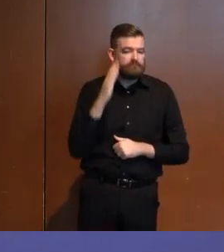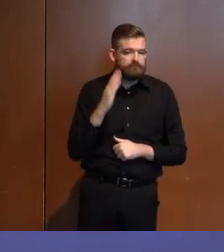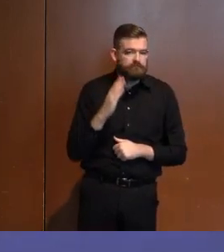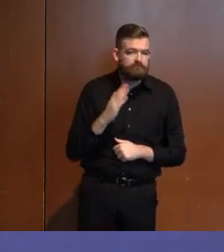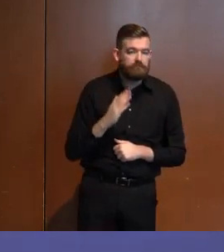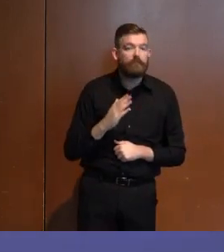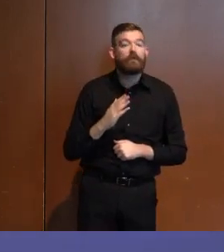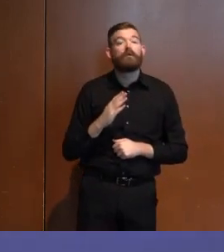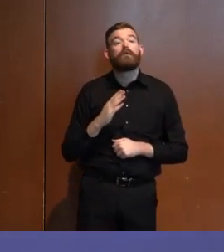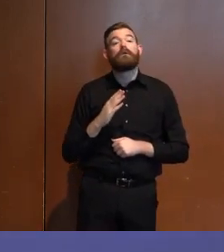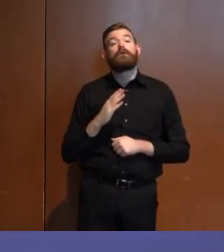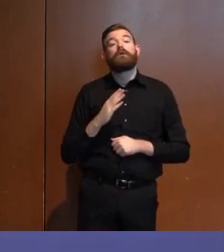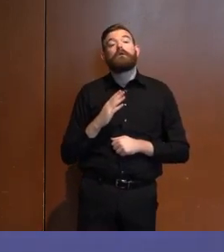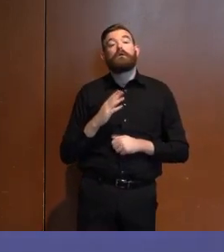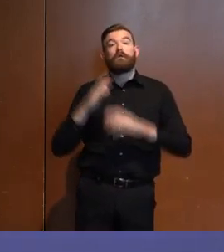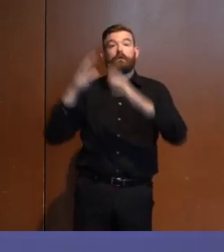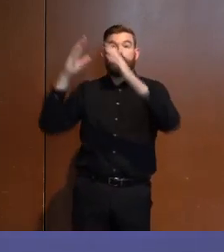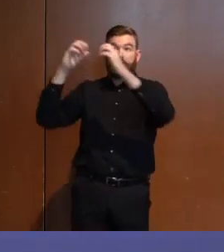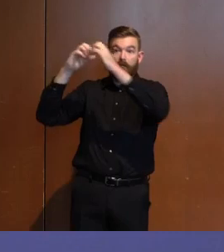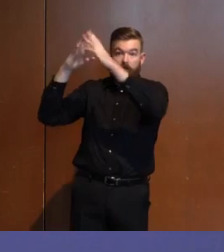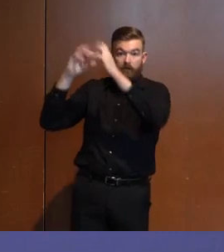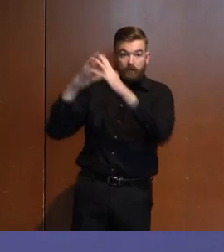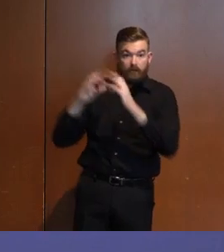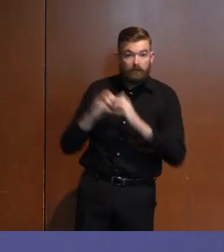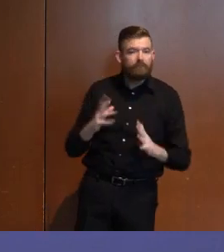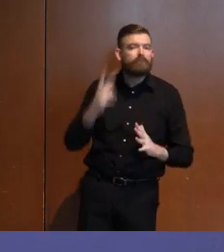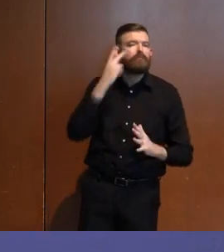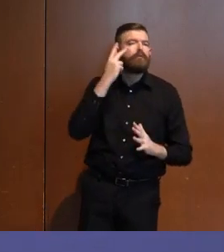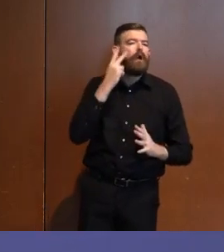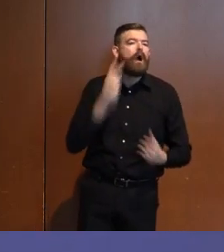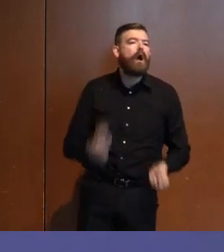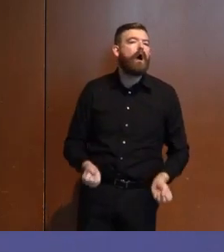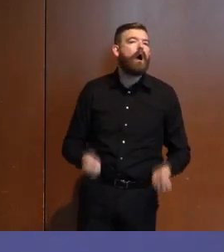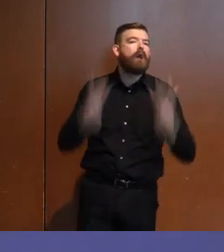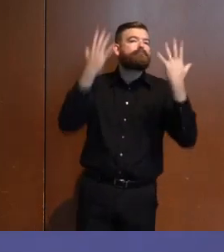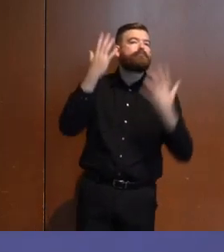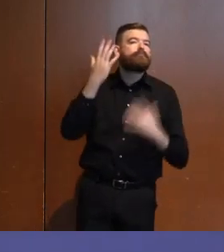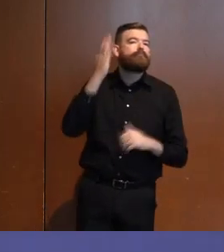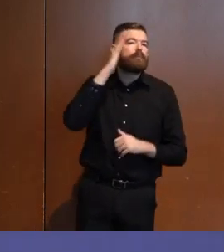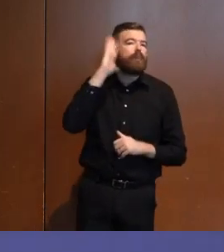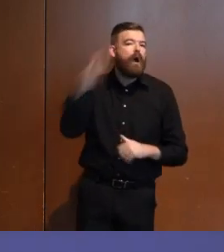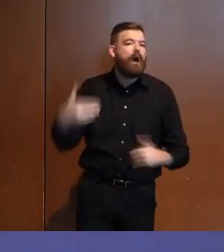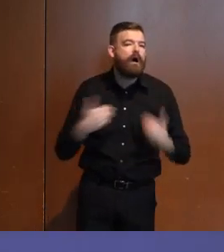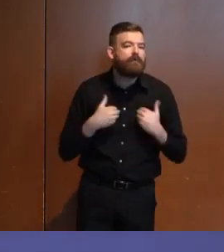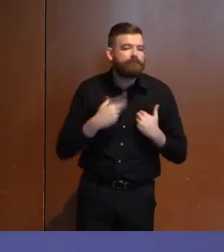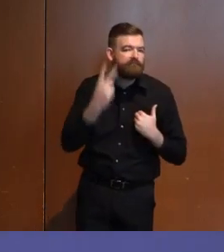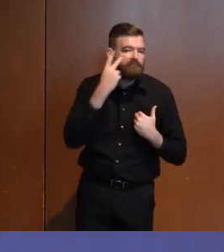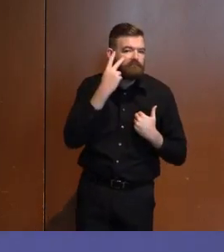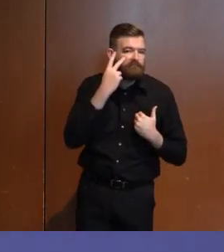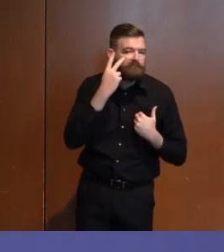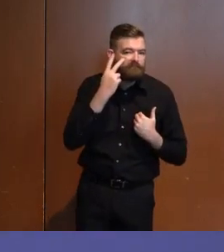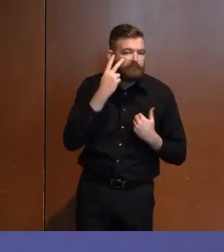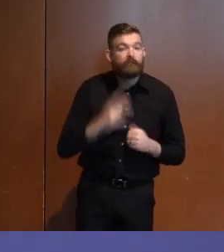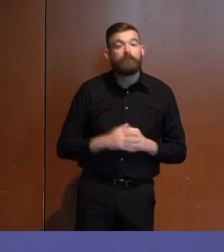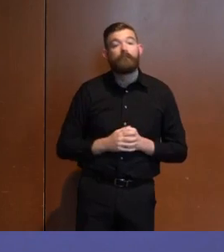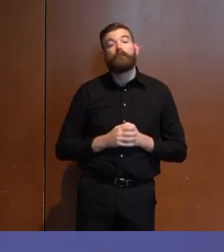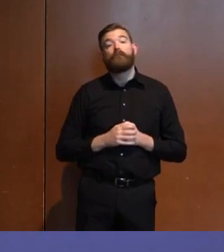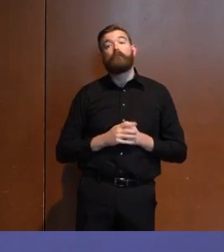warrant us to do so. But these steps will allow us to expand